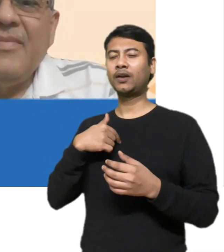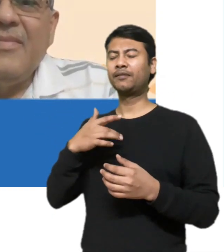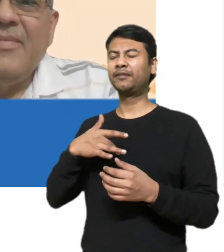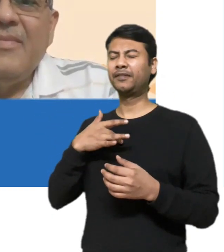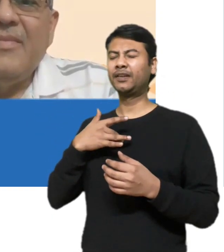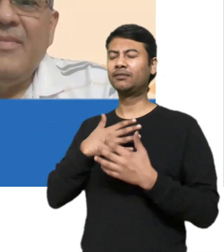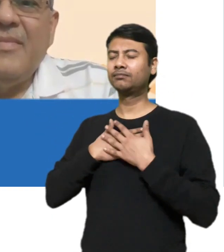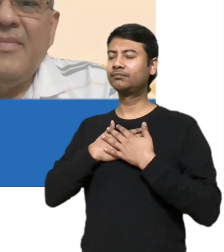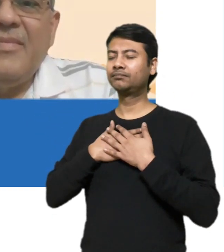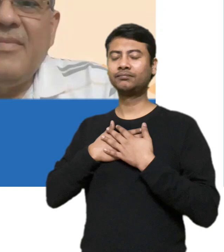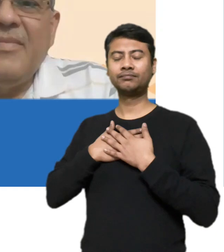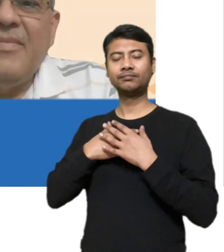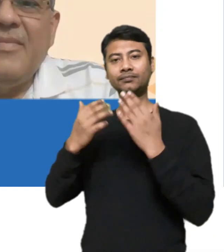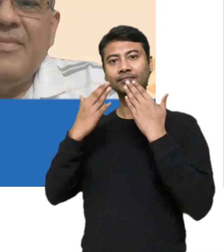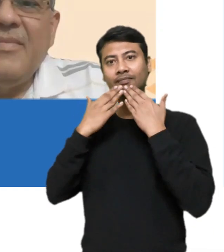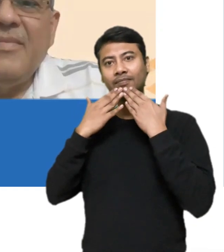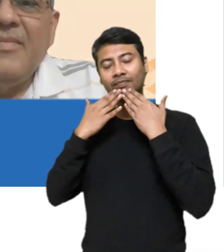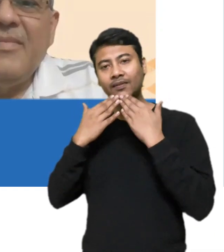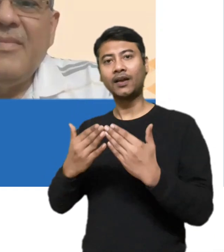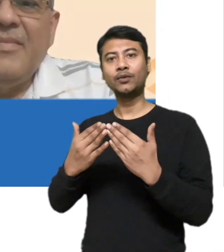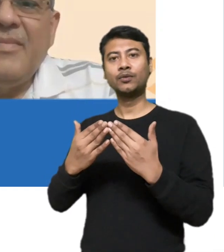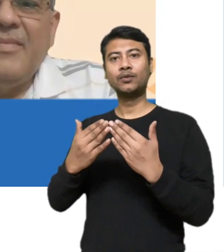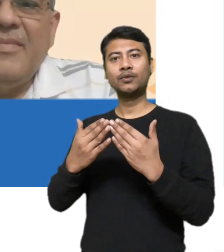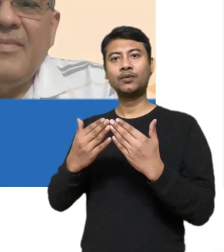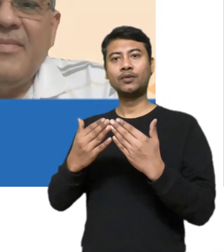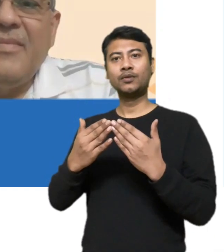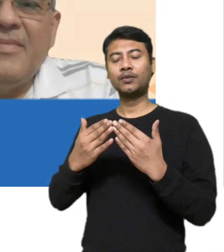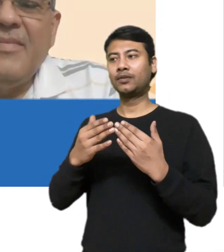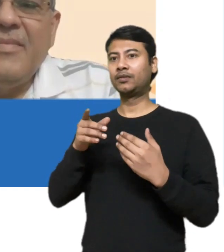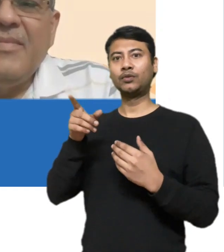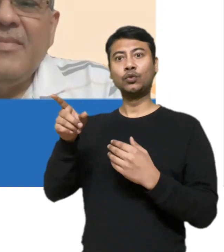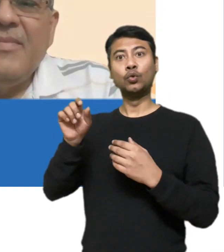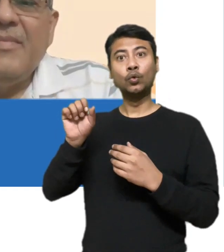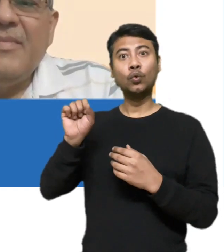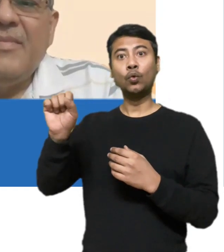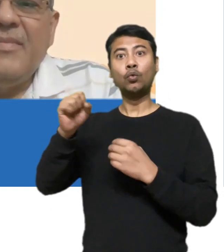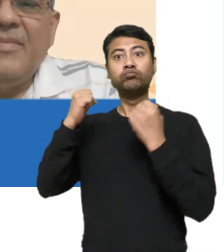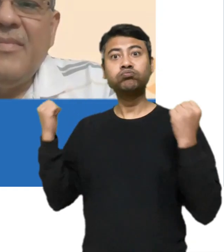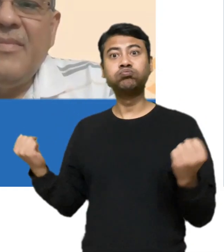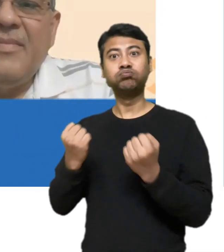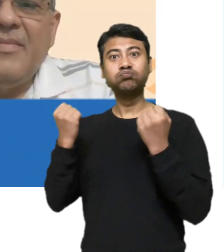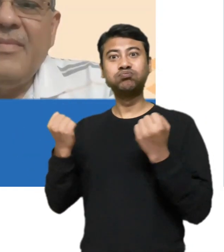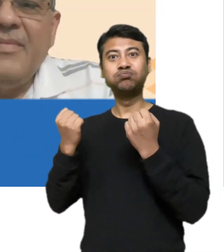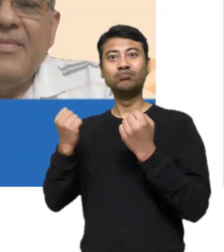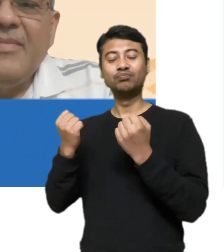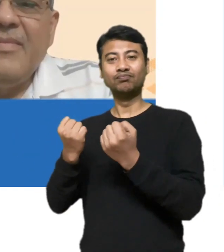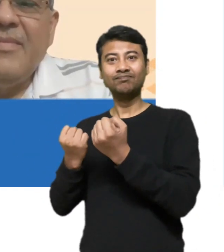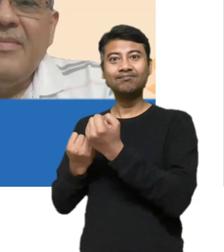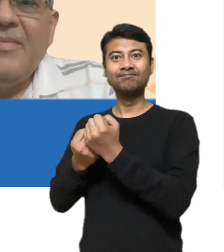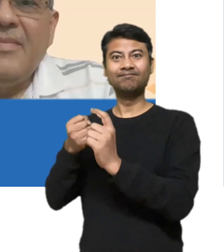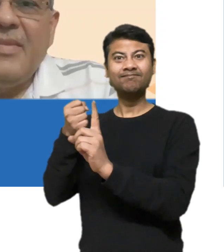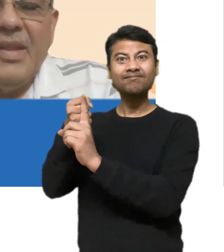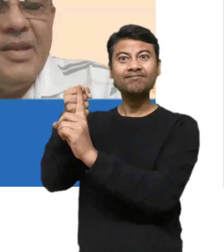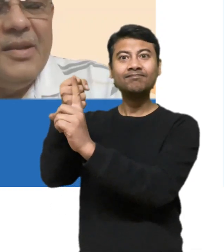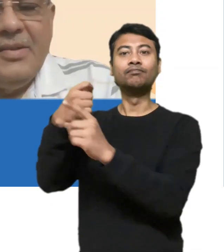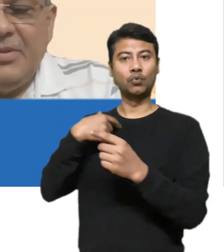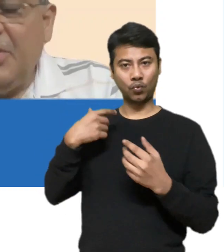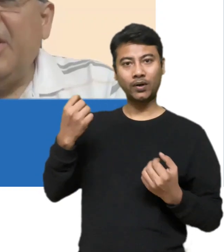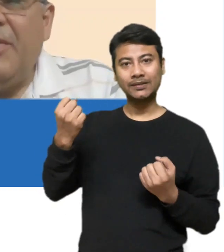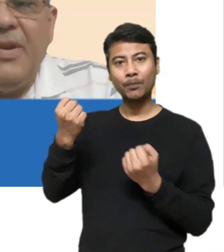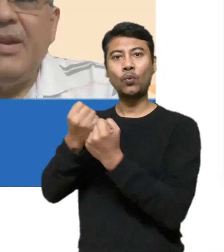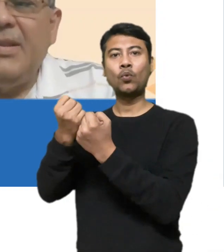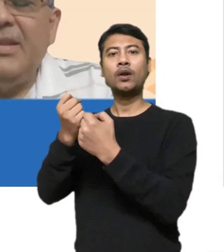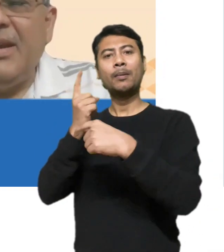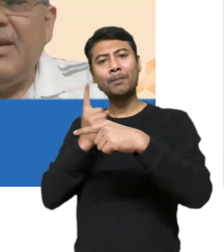want to kind of help in this journey of yours and of the other people around the room there.